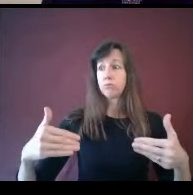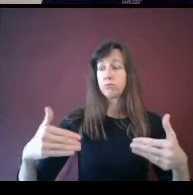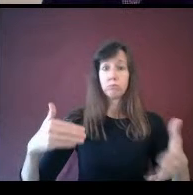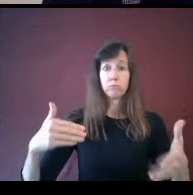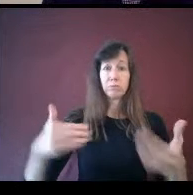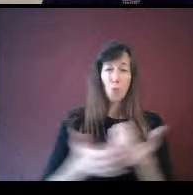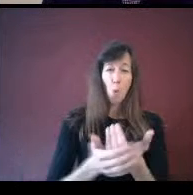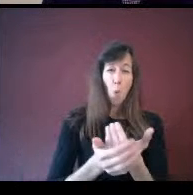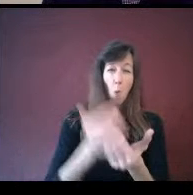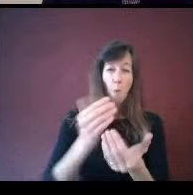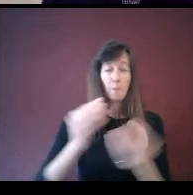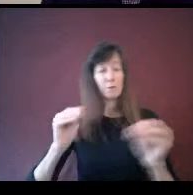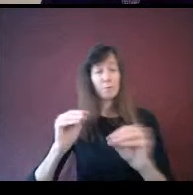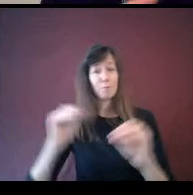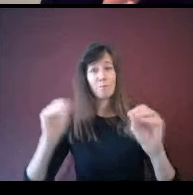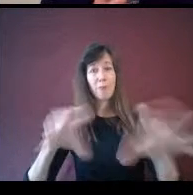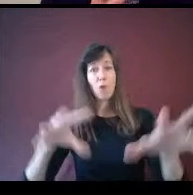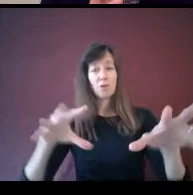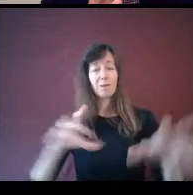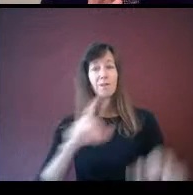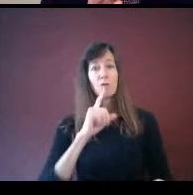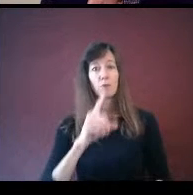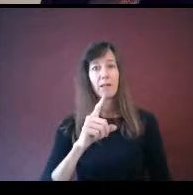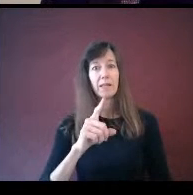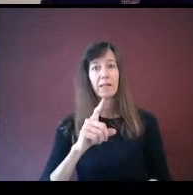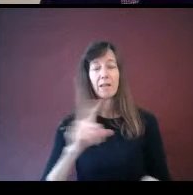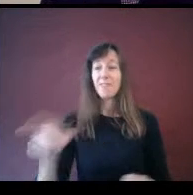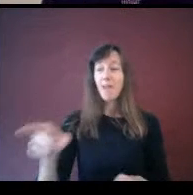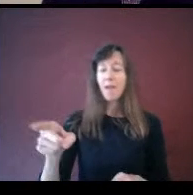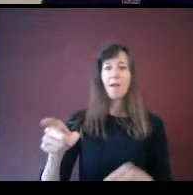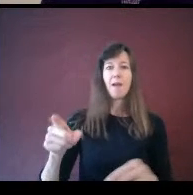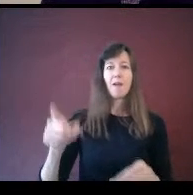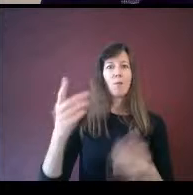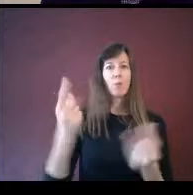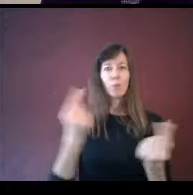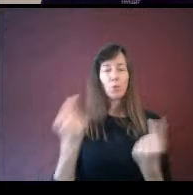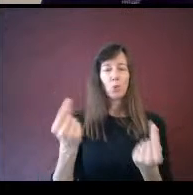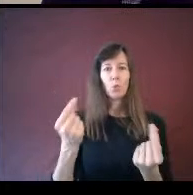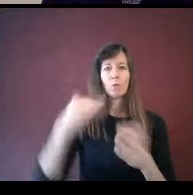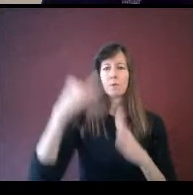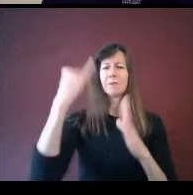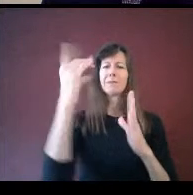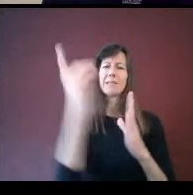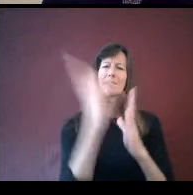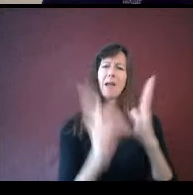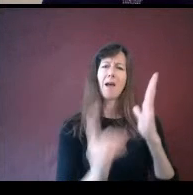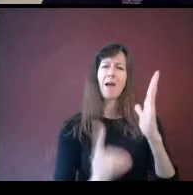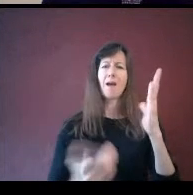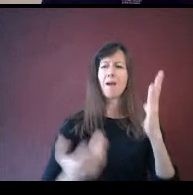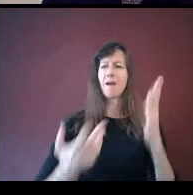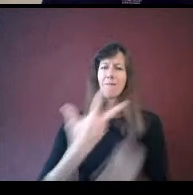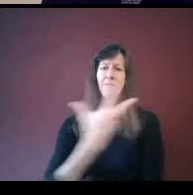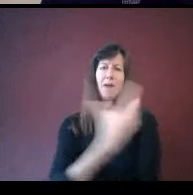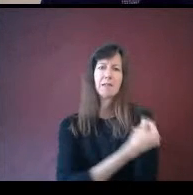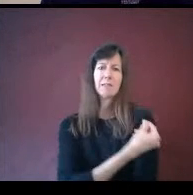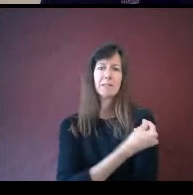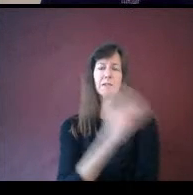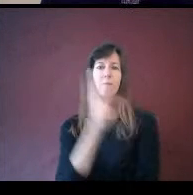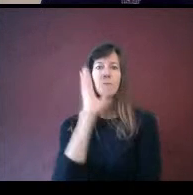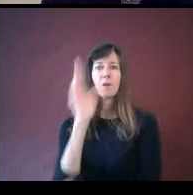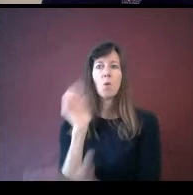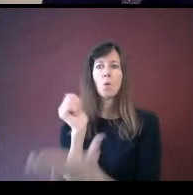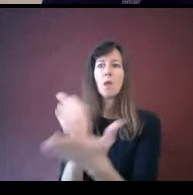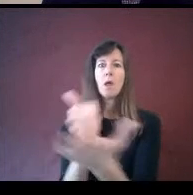year, designing a vaccine that is going to save hundreds of thousands or maybe